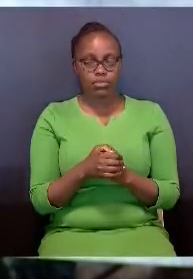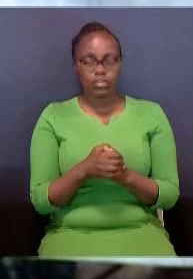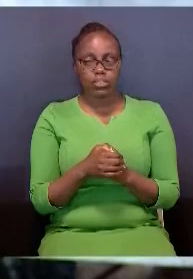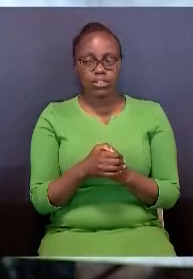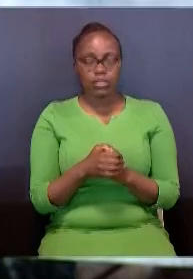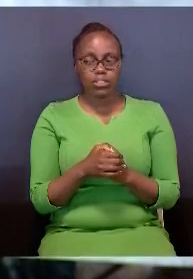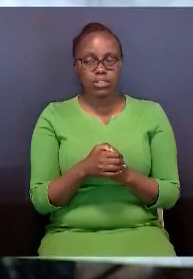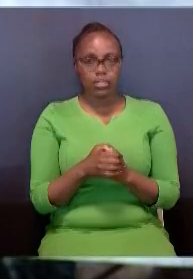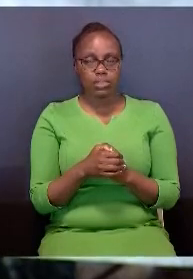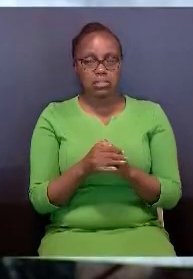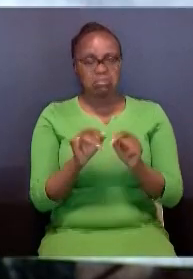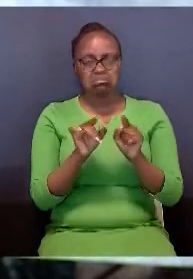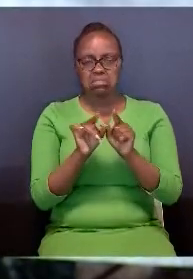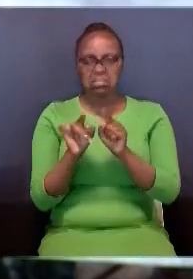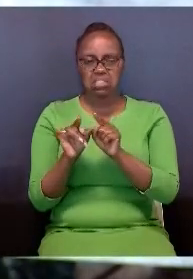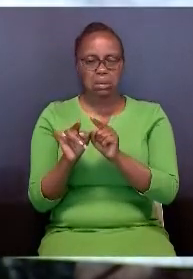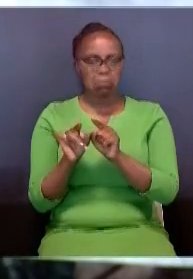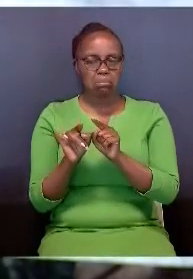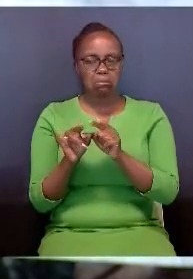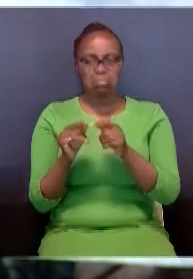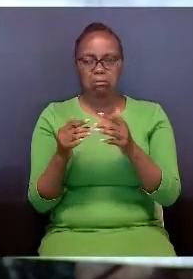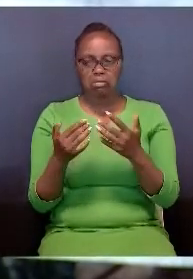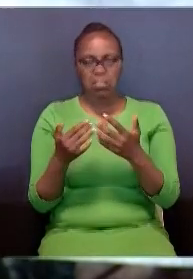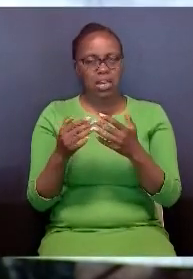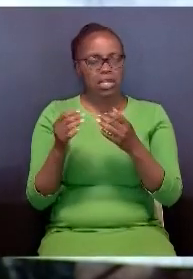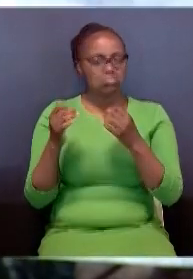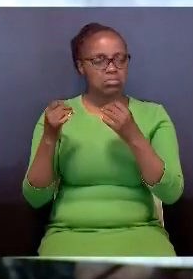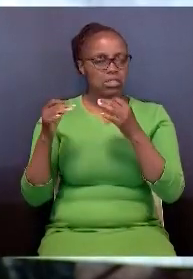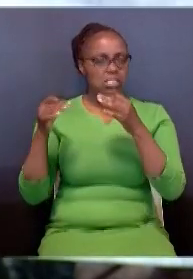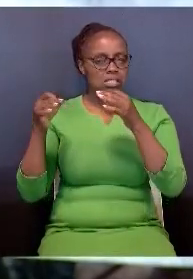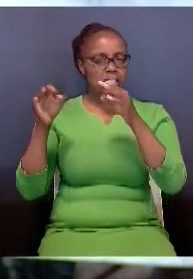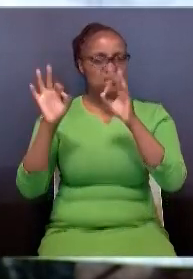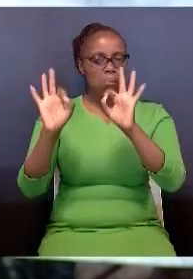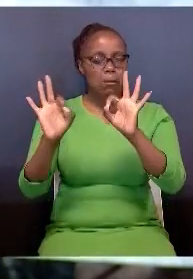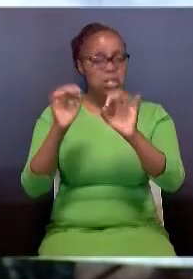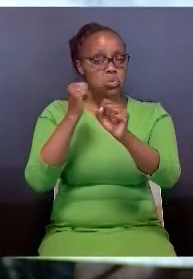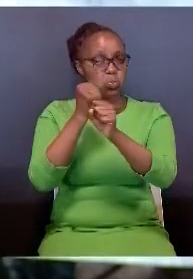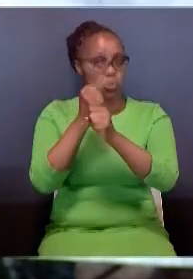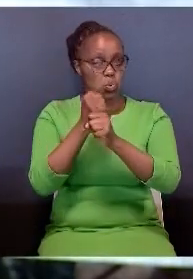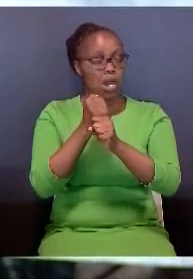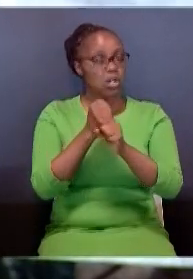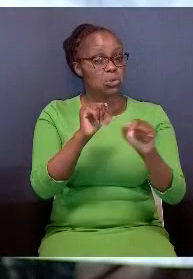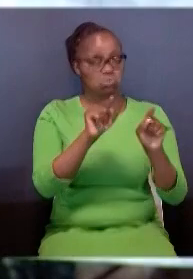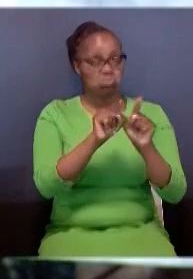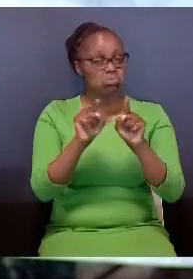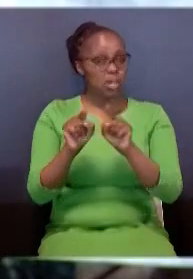even if it is smart work as well,